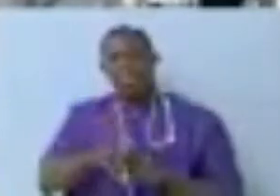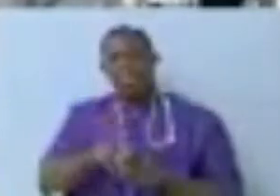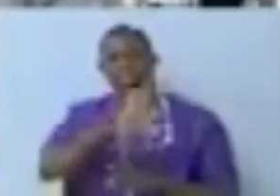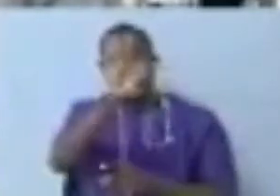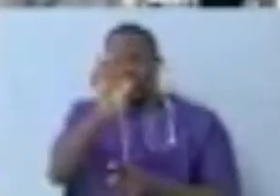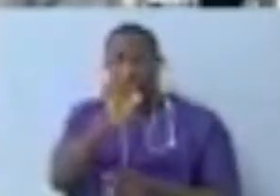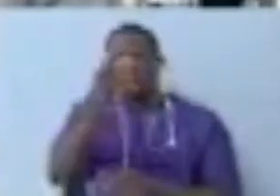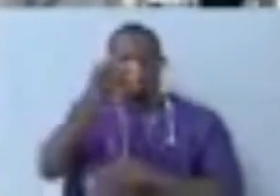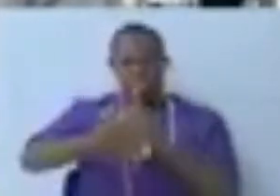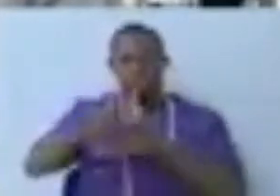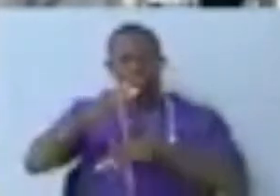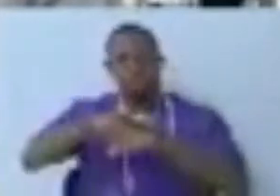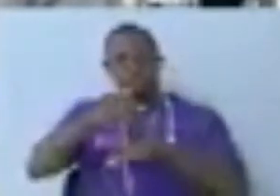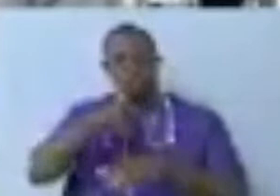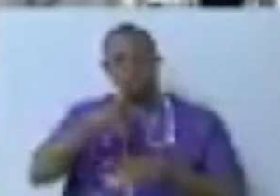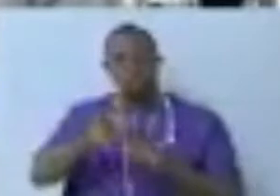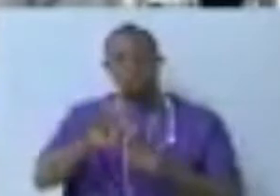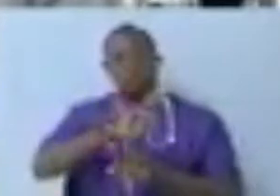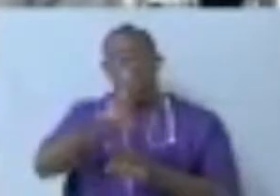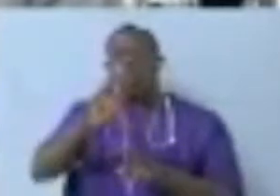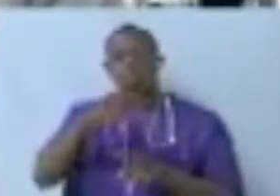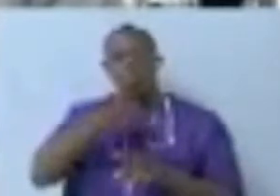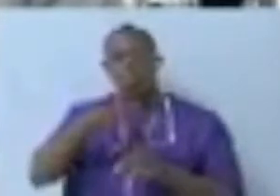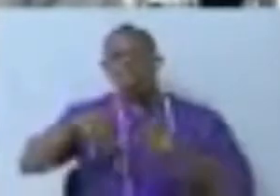me. I don't want to continue